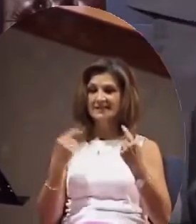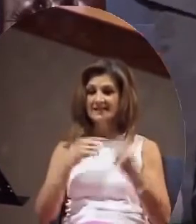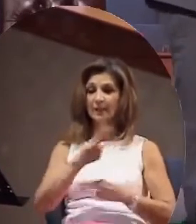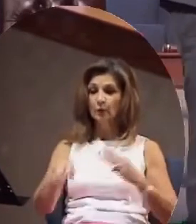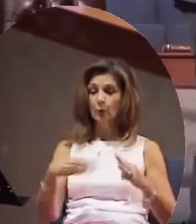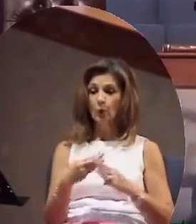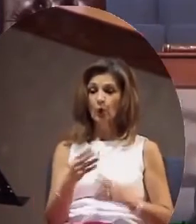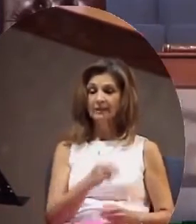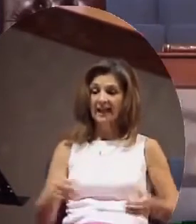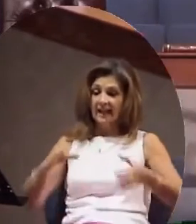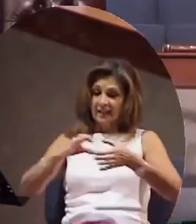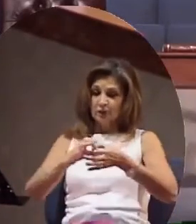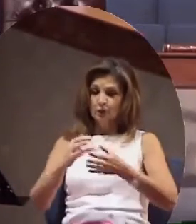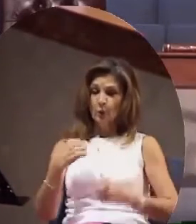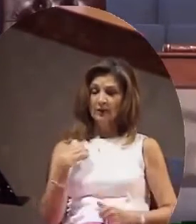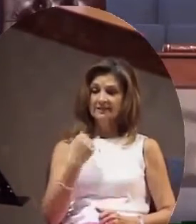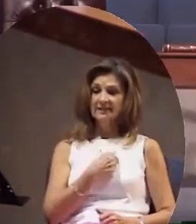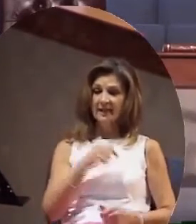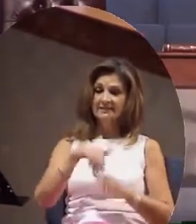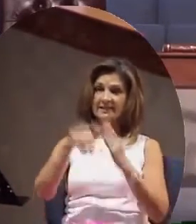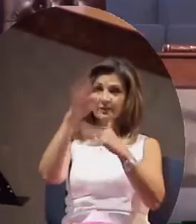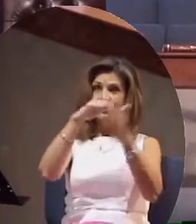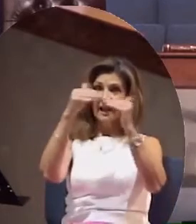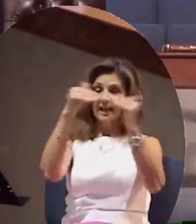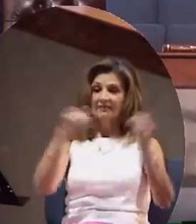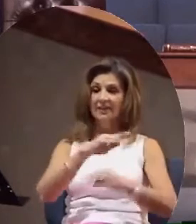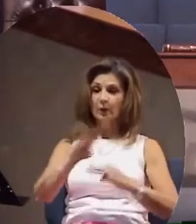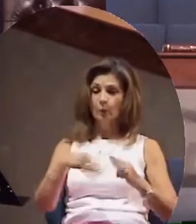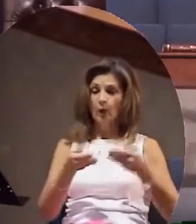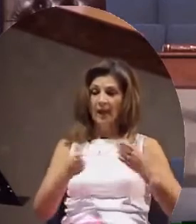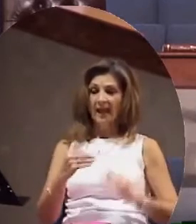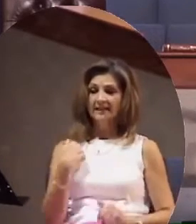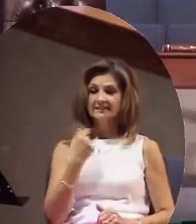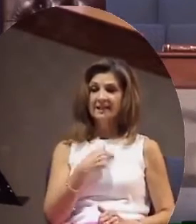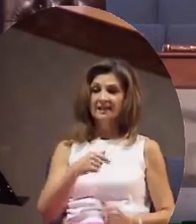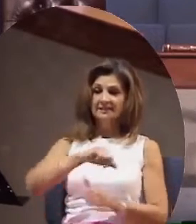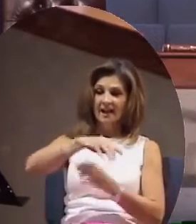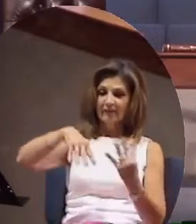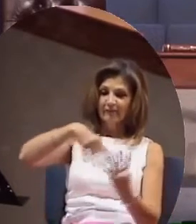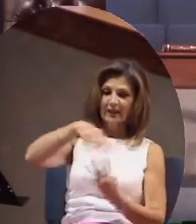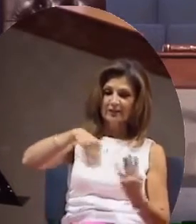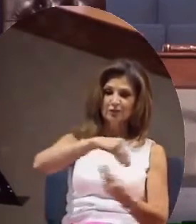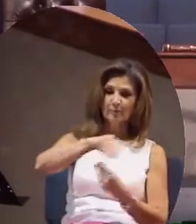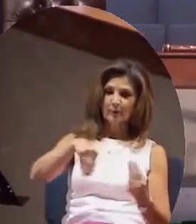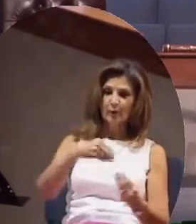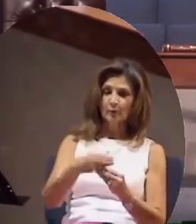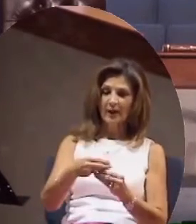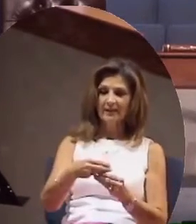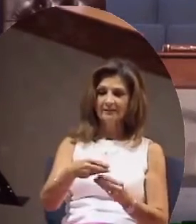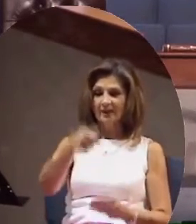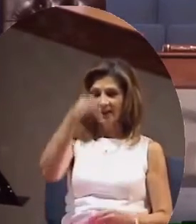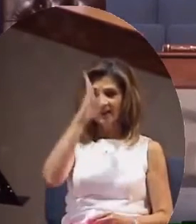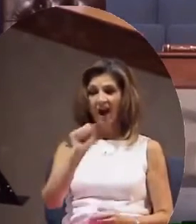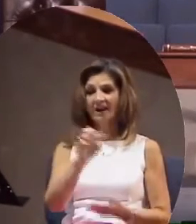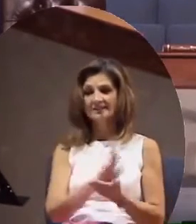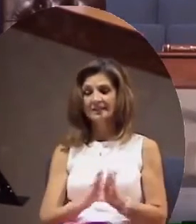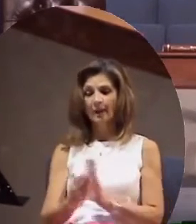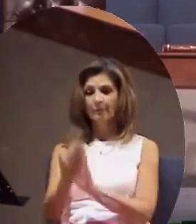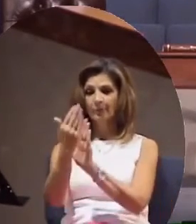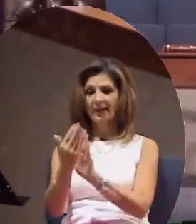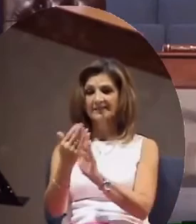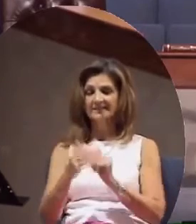into the glory world and let us fellowship just around the presence of God. Amen. His presence is